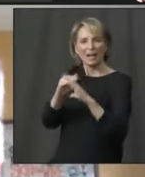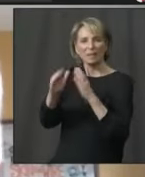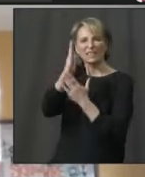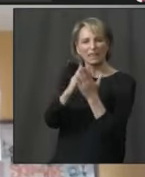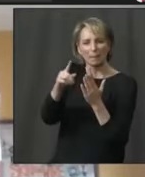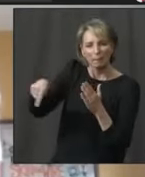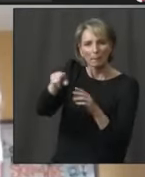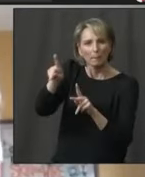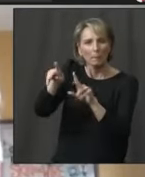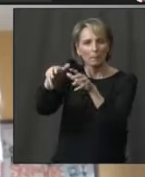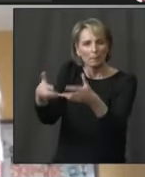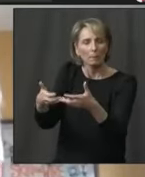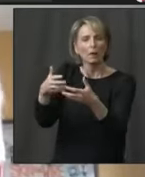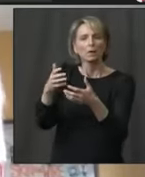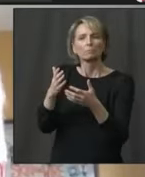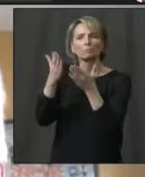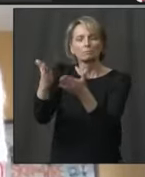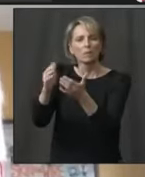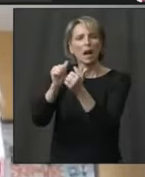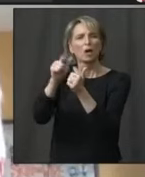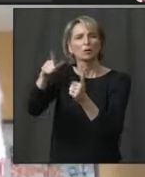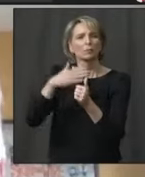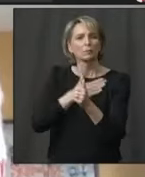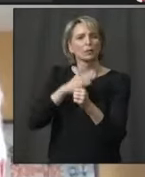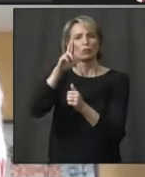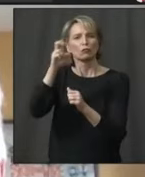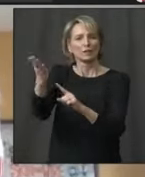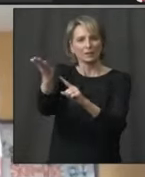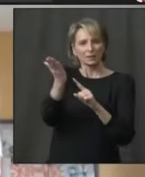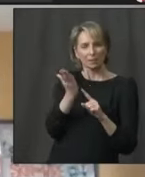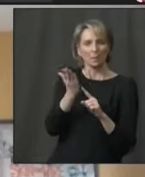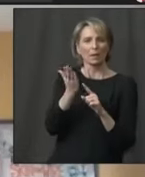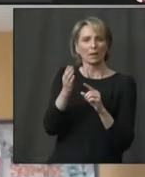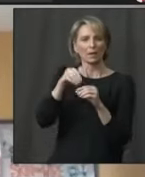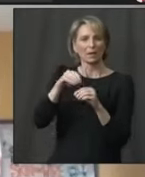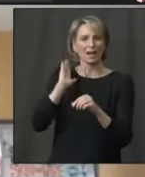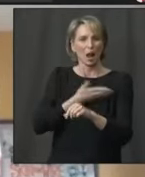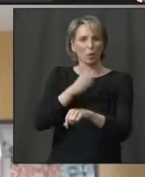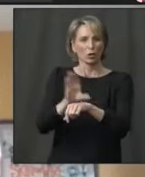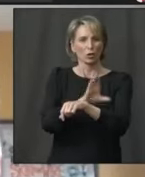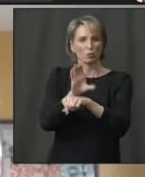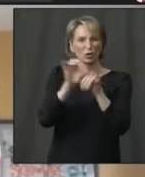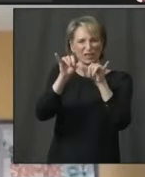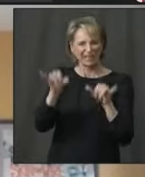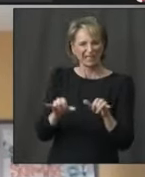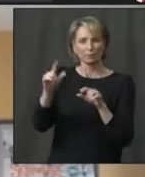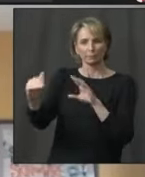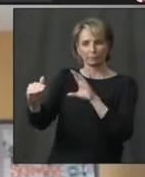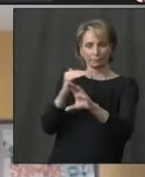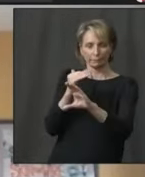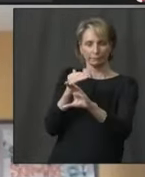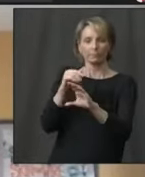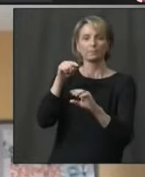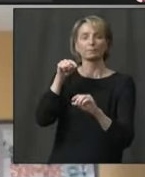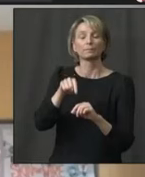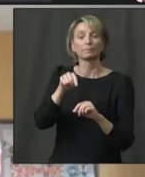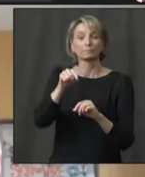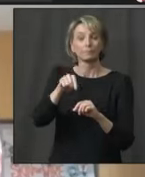in our system as a temporary shutdown file, which is completely automated. That